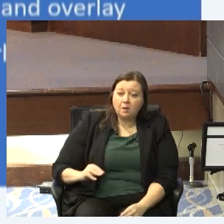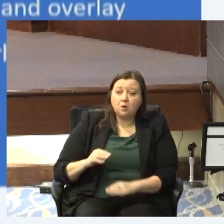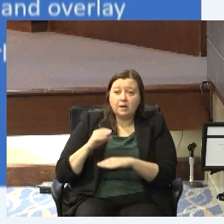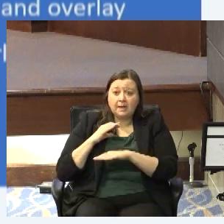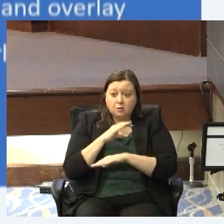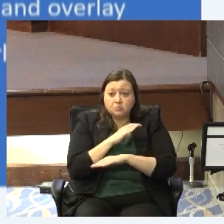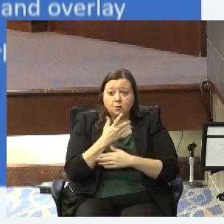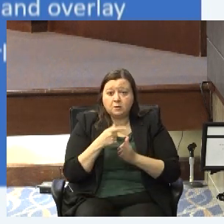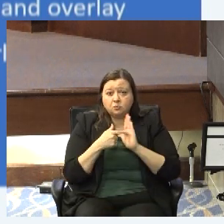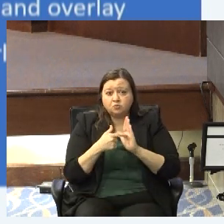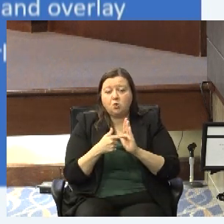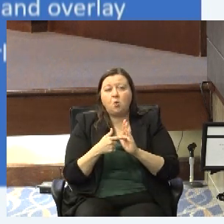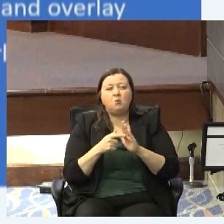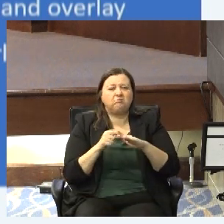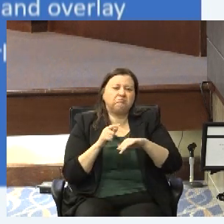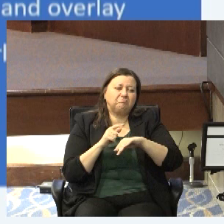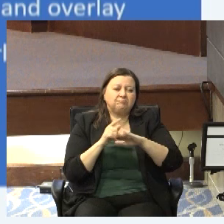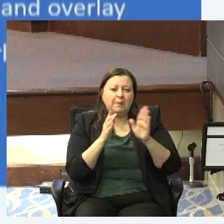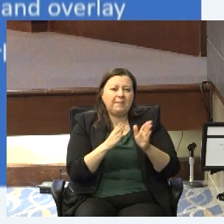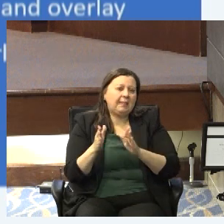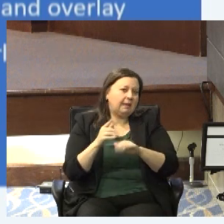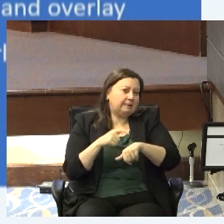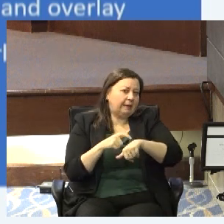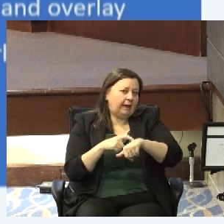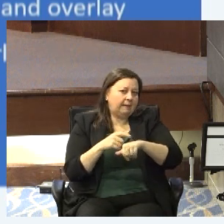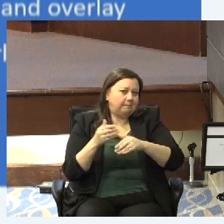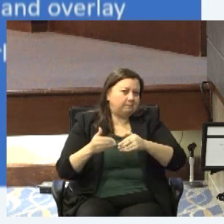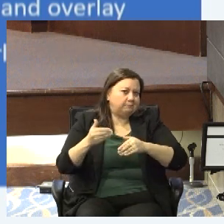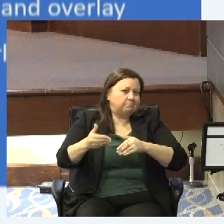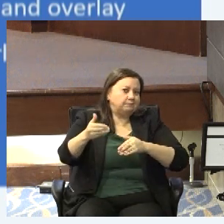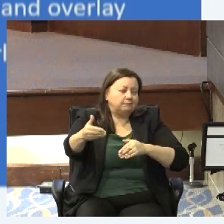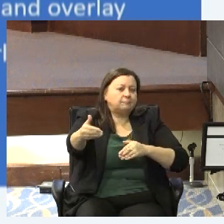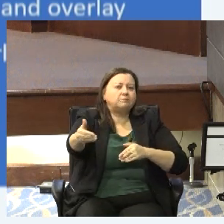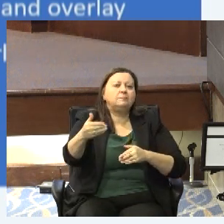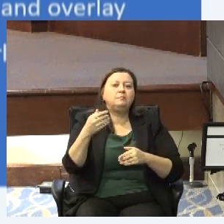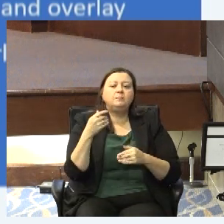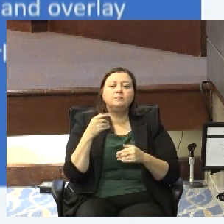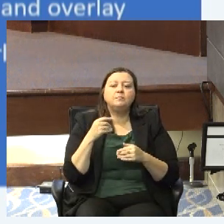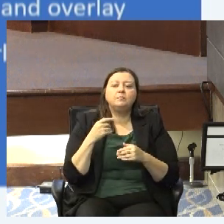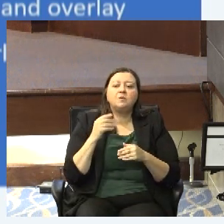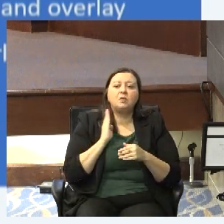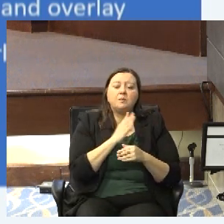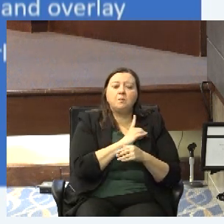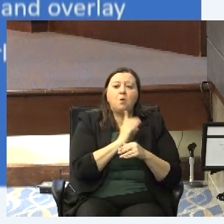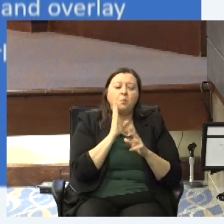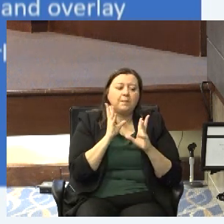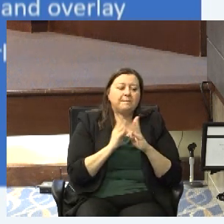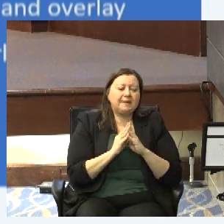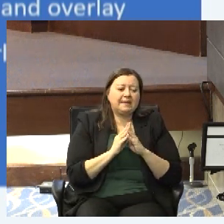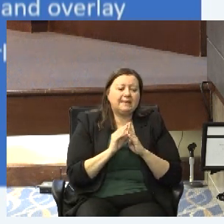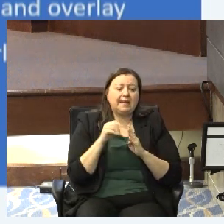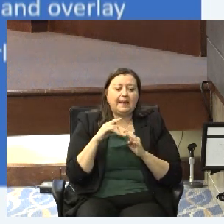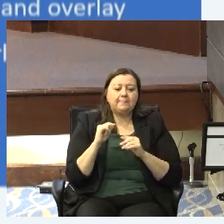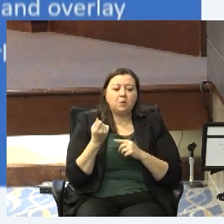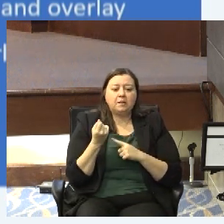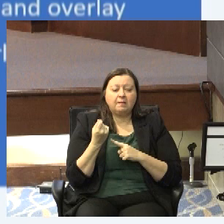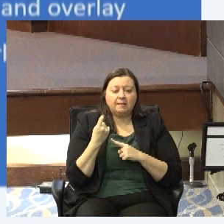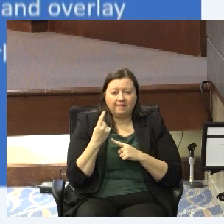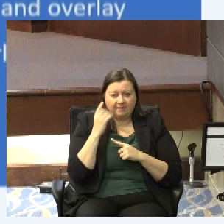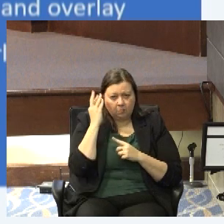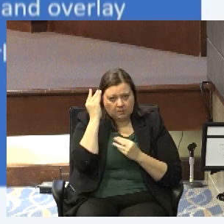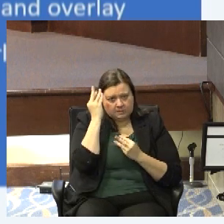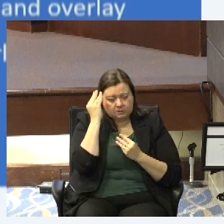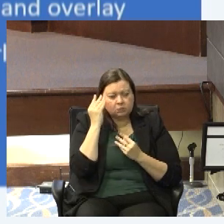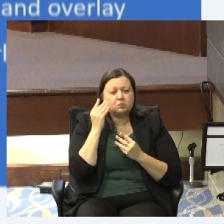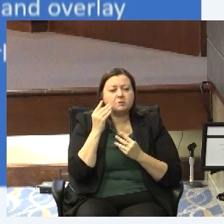the proposed timeline for this. The TIF board is scheduled to meet on April 11th to consider, this